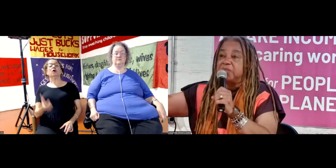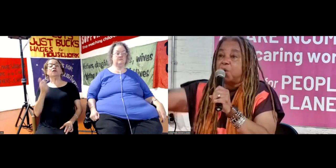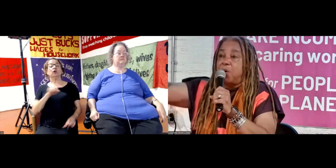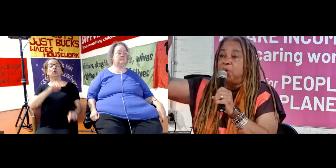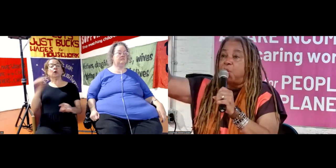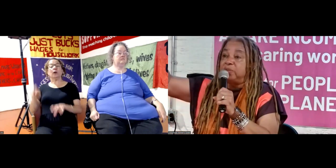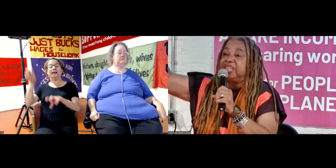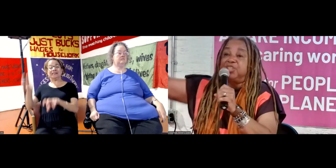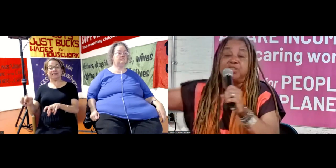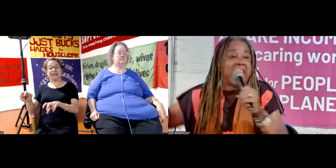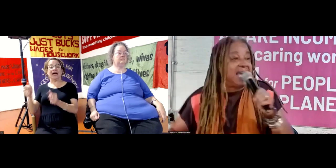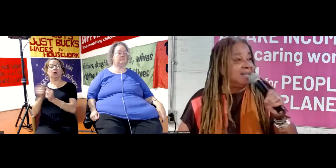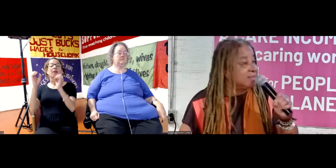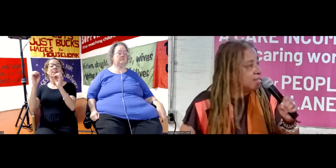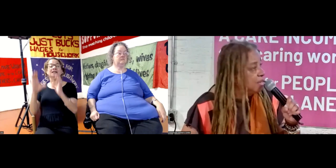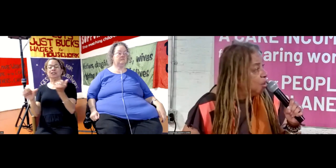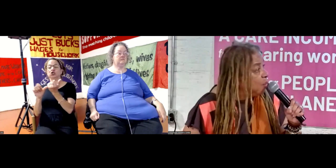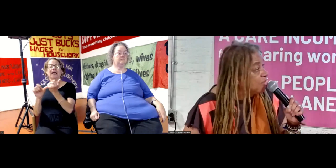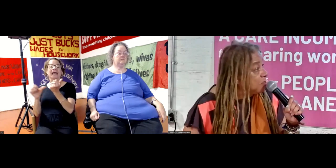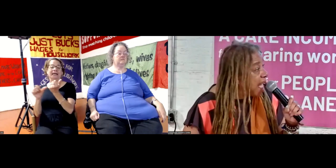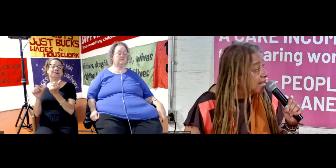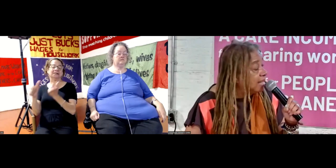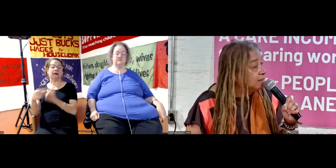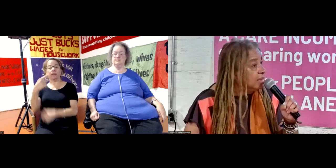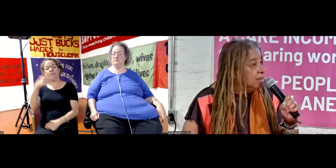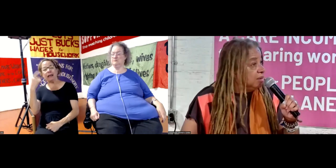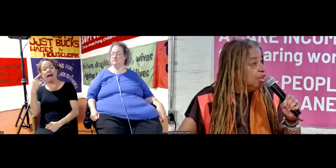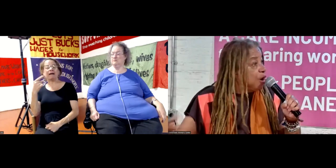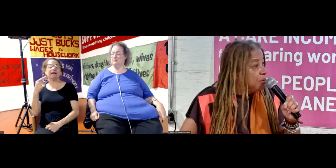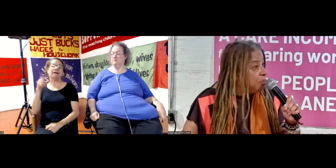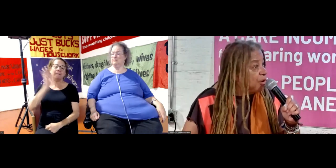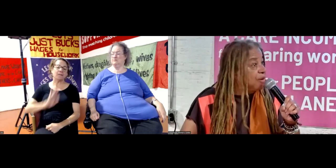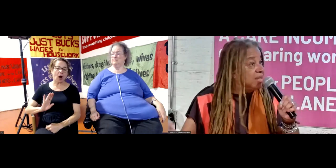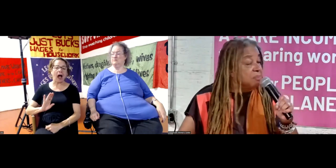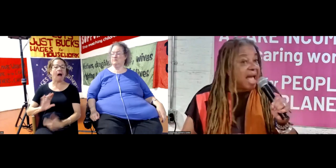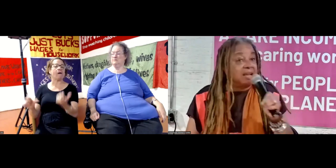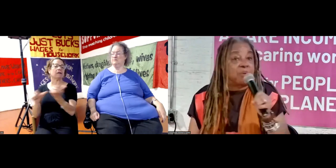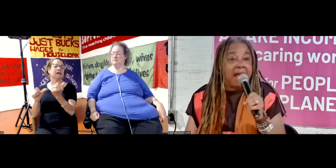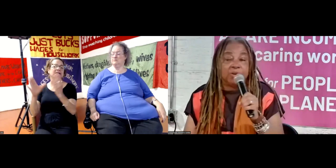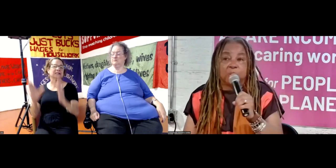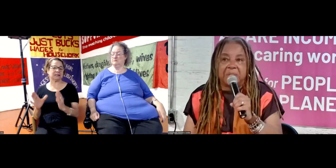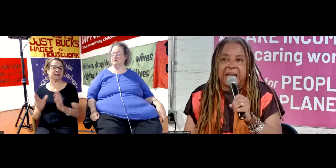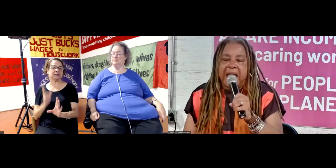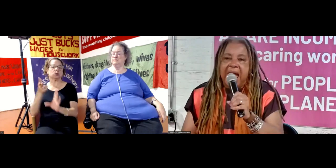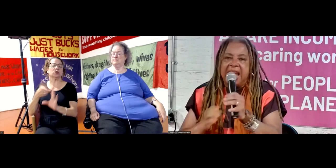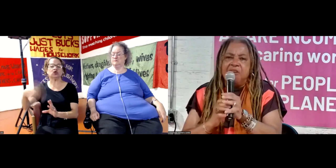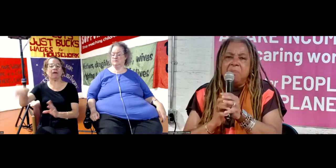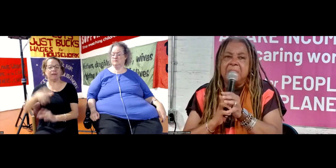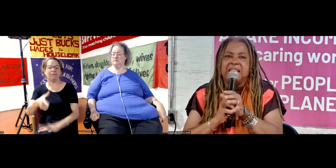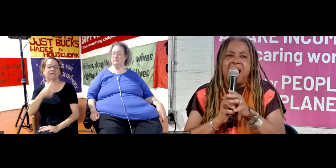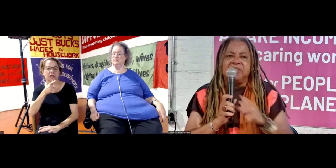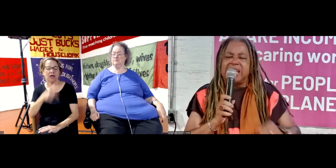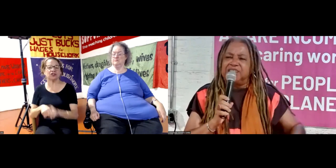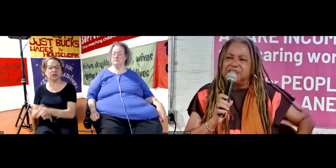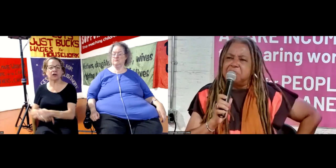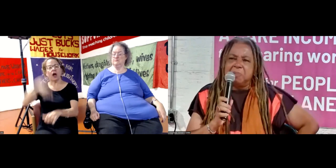sat with the quote unquote teacher's aides who were the Black and, you know, Puerto Rican, the Black and brown women. And I remember